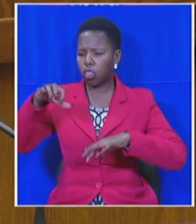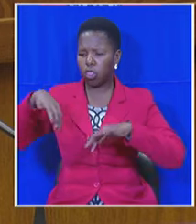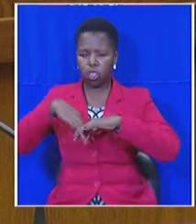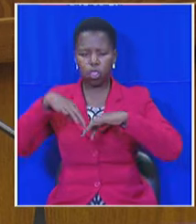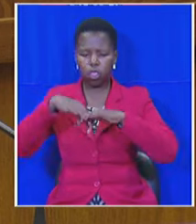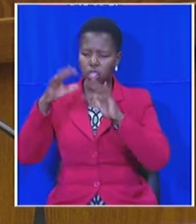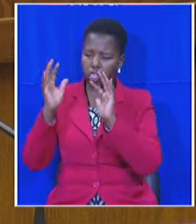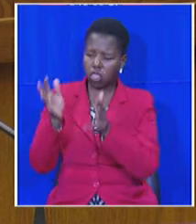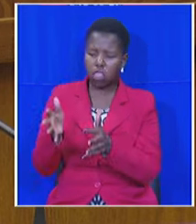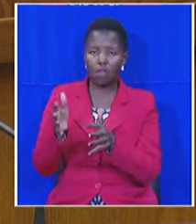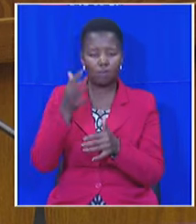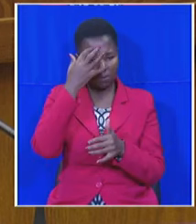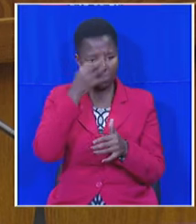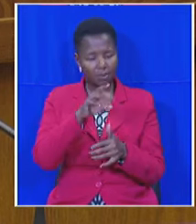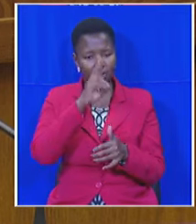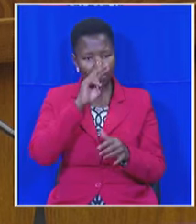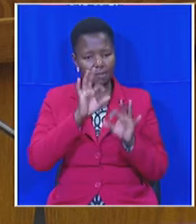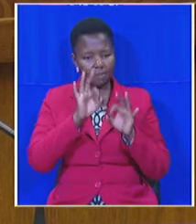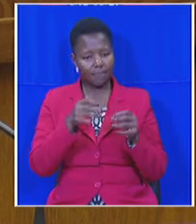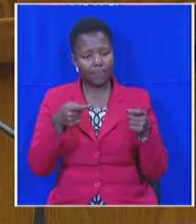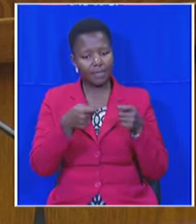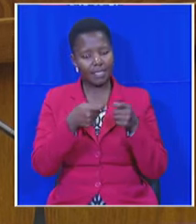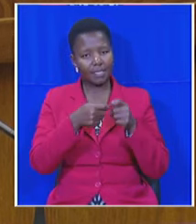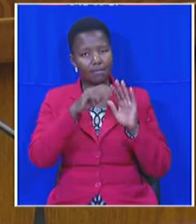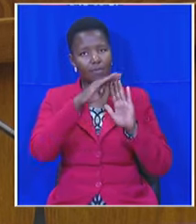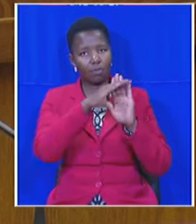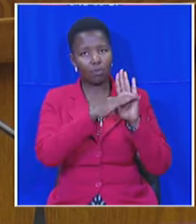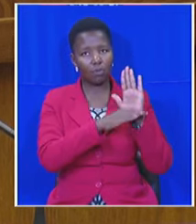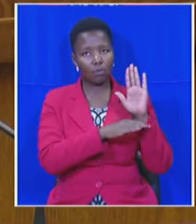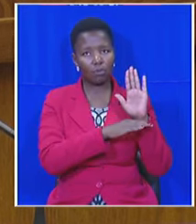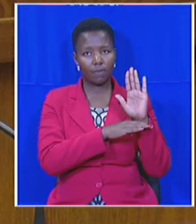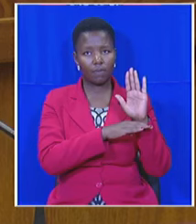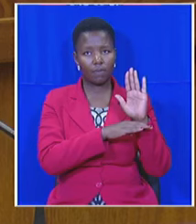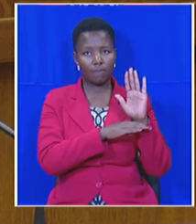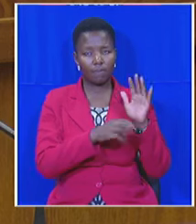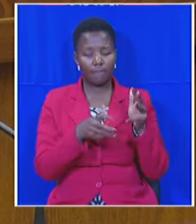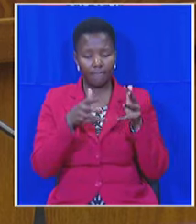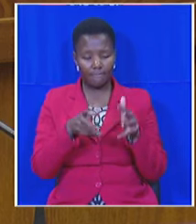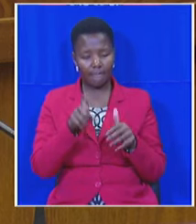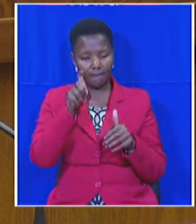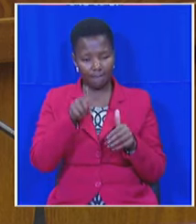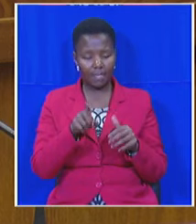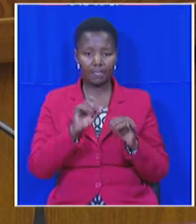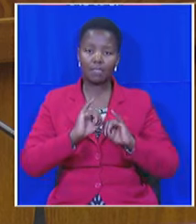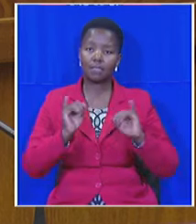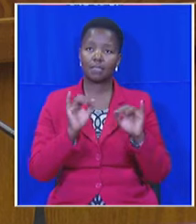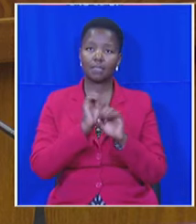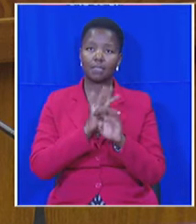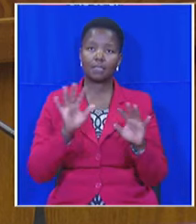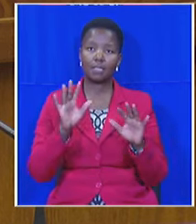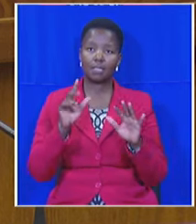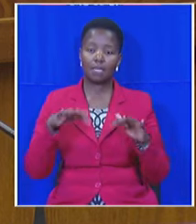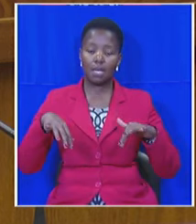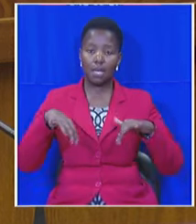government should put proper incentive programs in place. We should seriously start by creating less waste